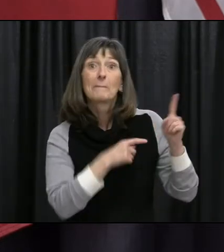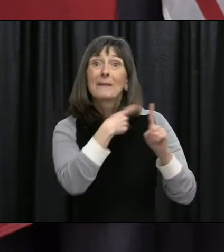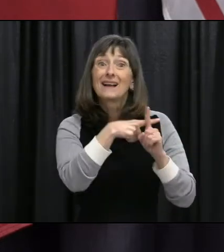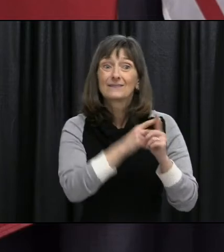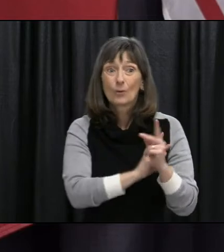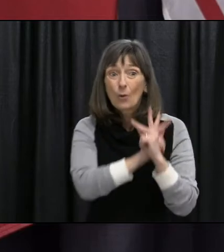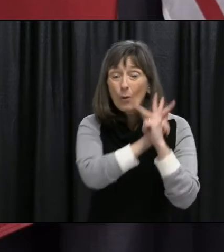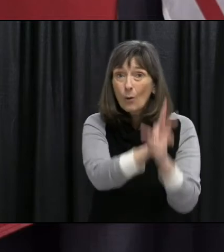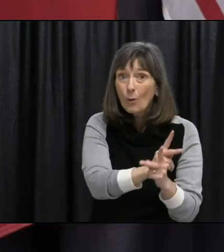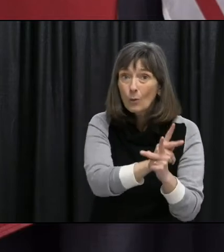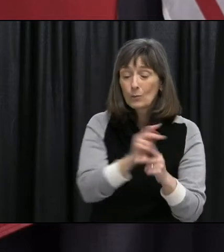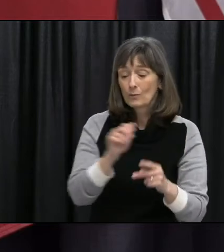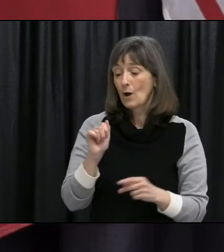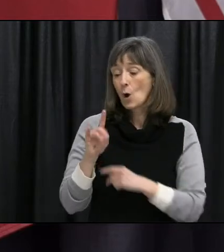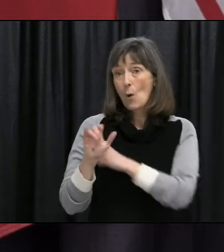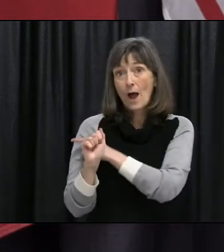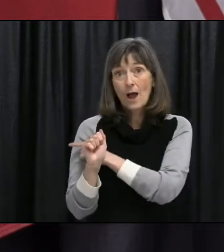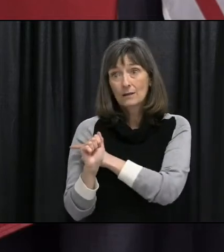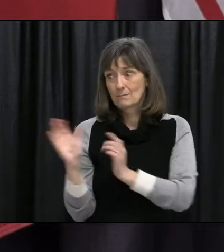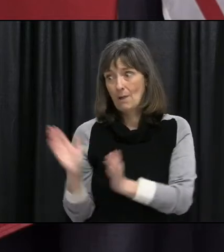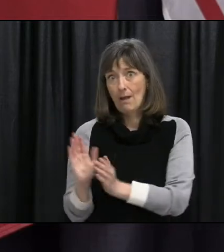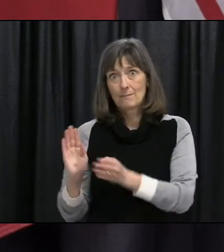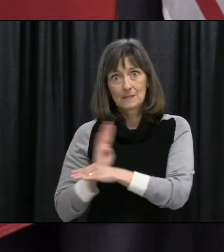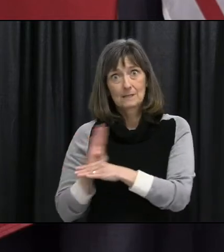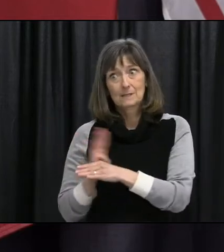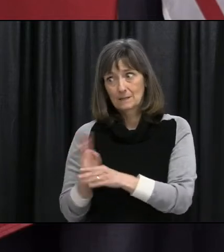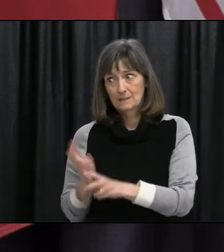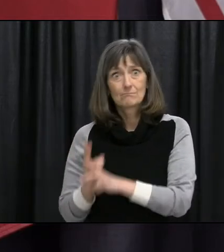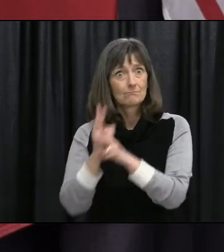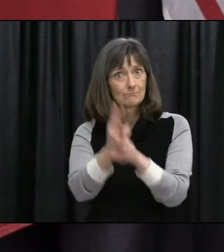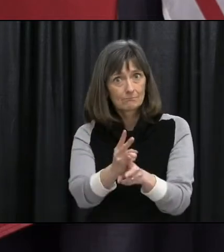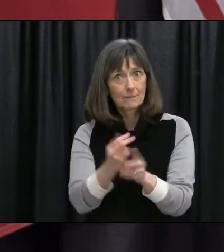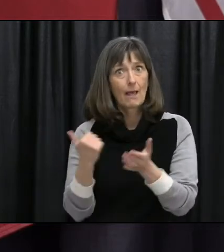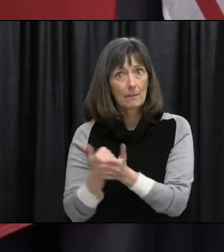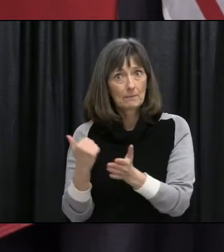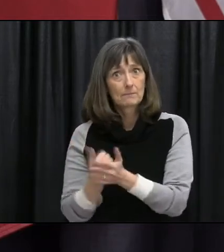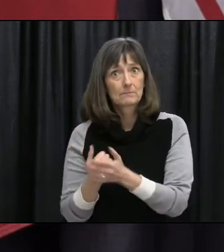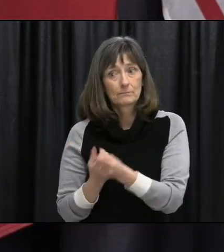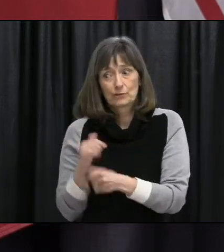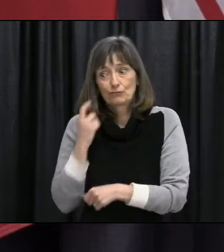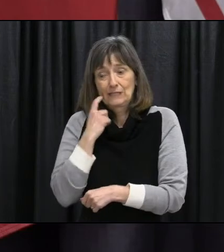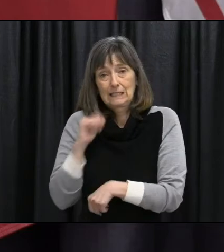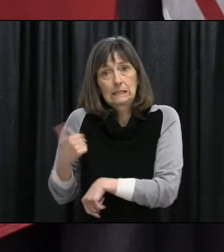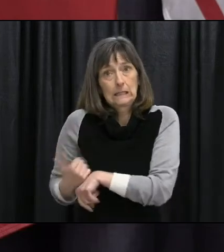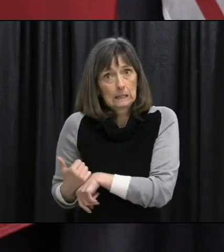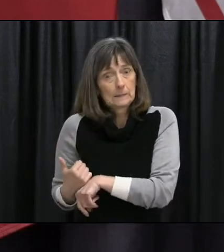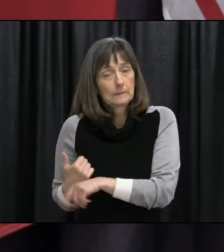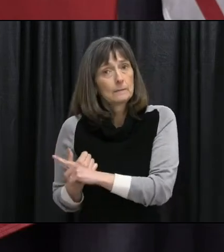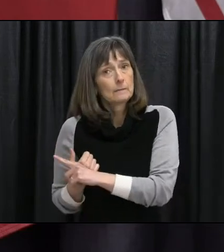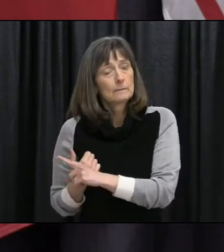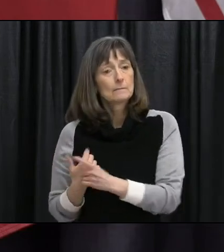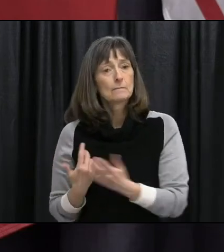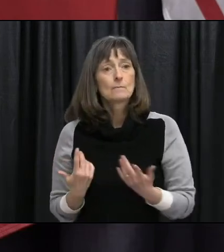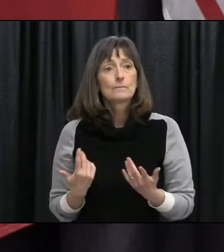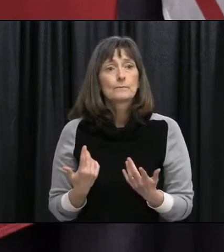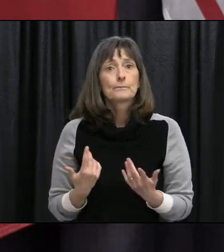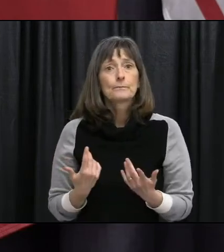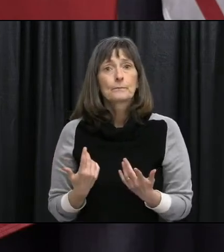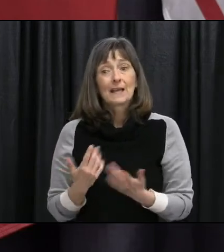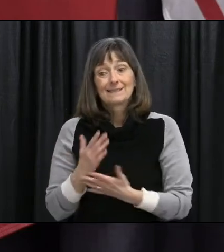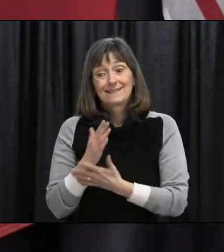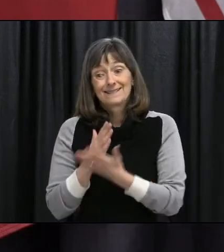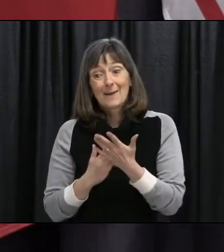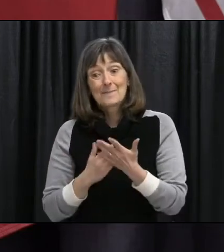that are in place by ACOA to help them bridge them through this very difficult time with a premium at the end, a portion of that loan to